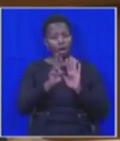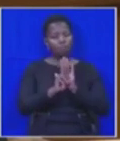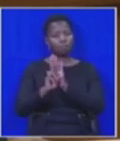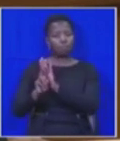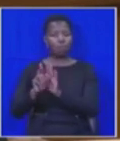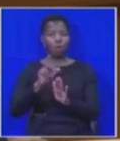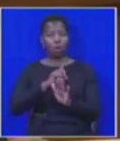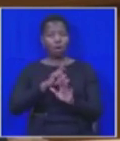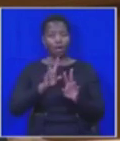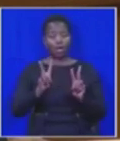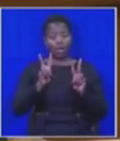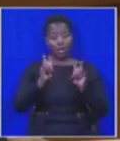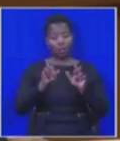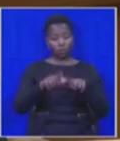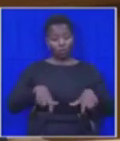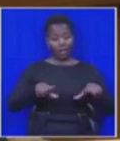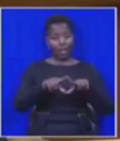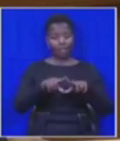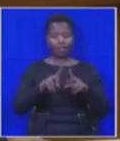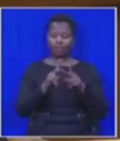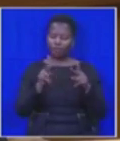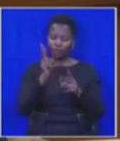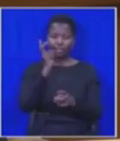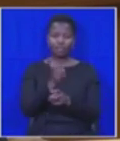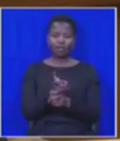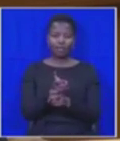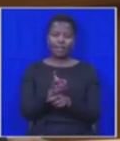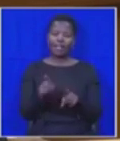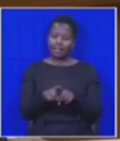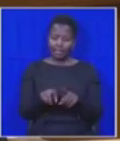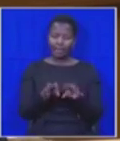land reform is complex and fundamental.